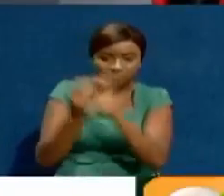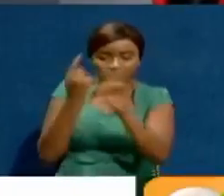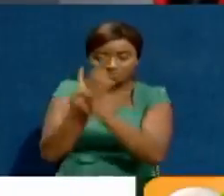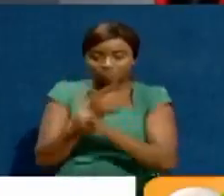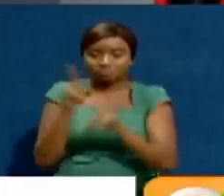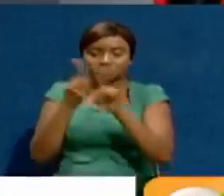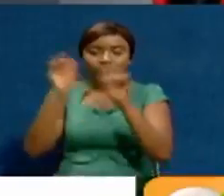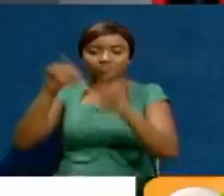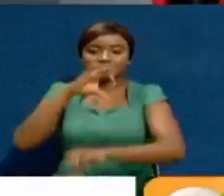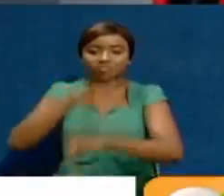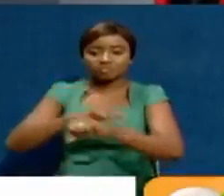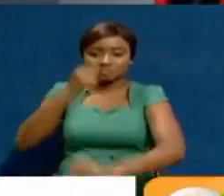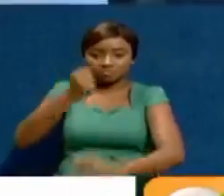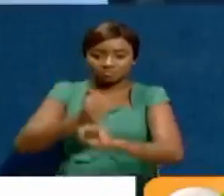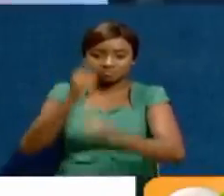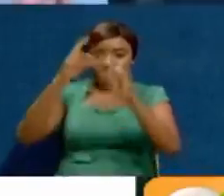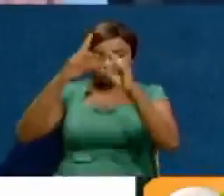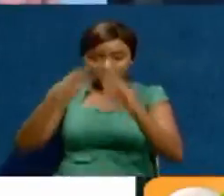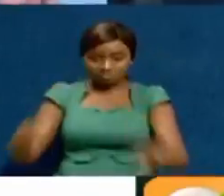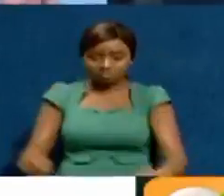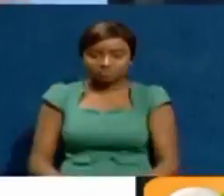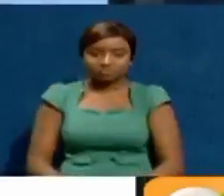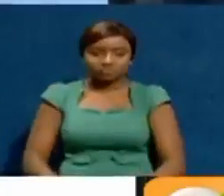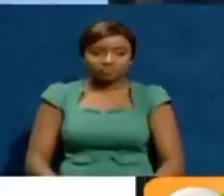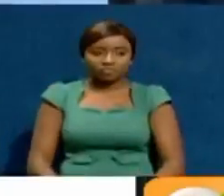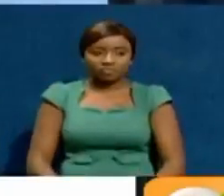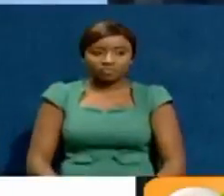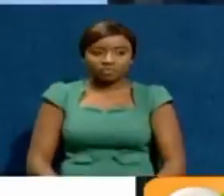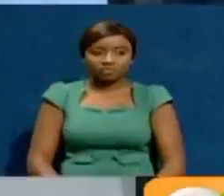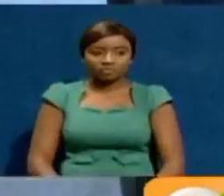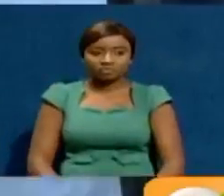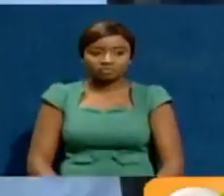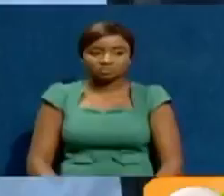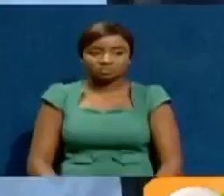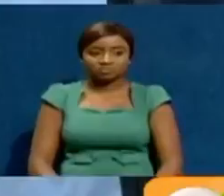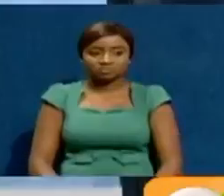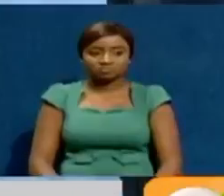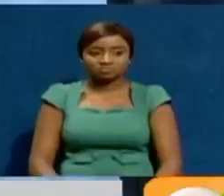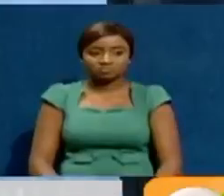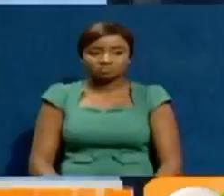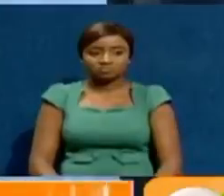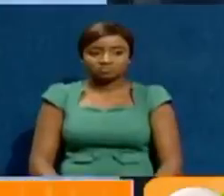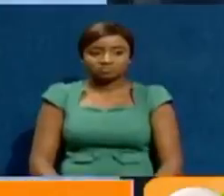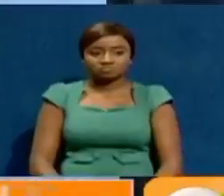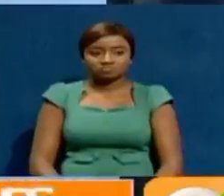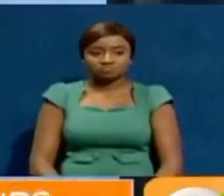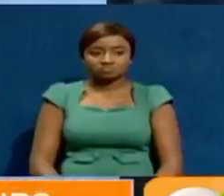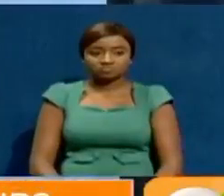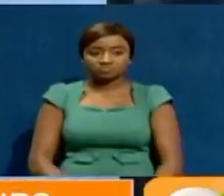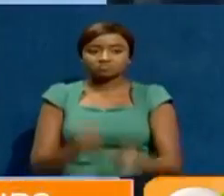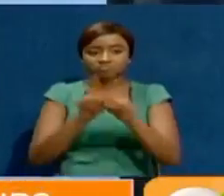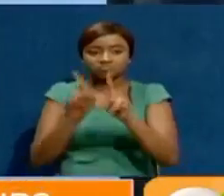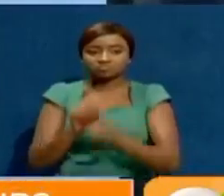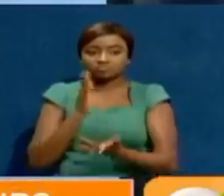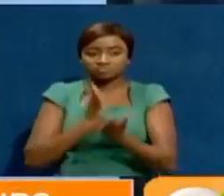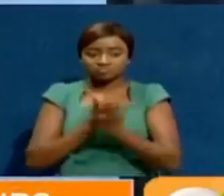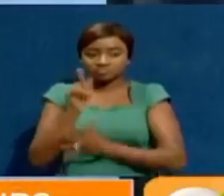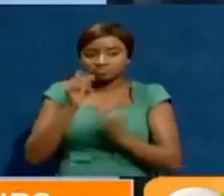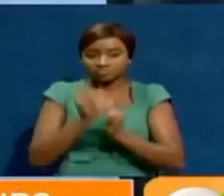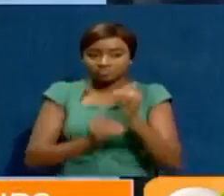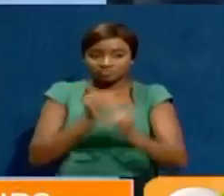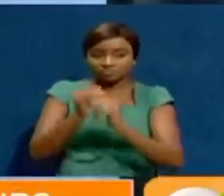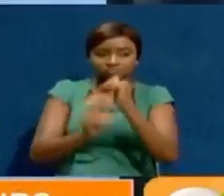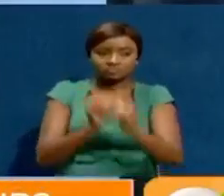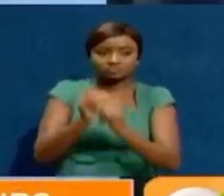services and to conduct research. The fact that we can share experience of rolling out the vaccine, we've been through the rollout process, or we're in the process of